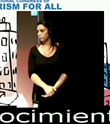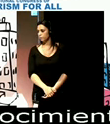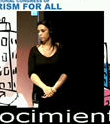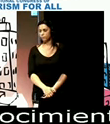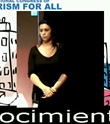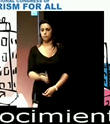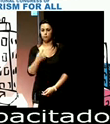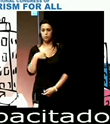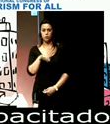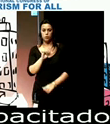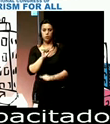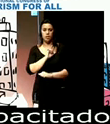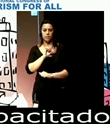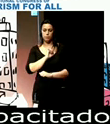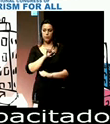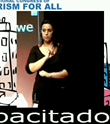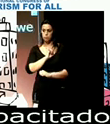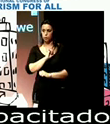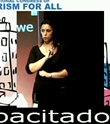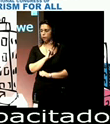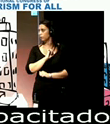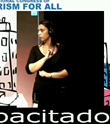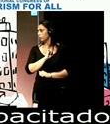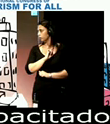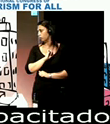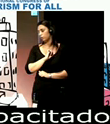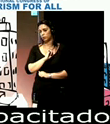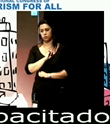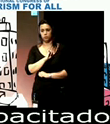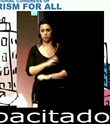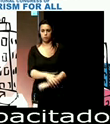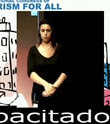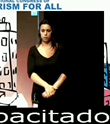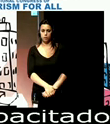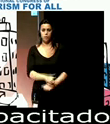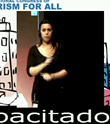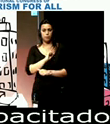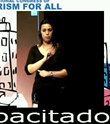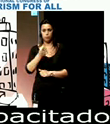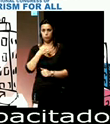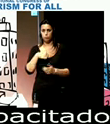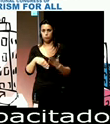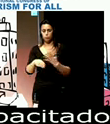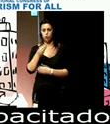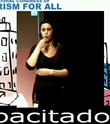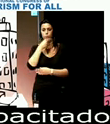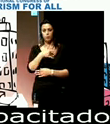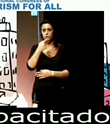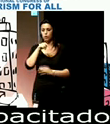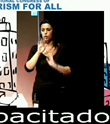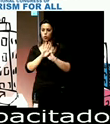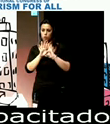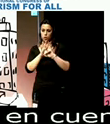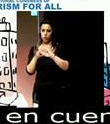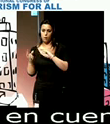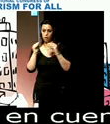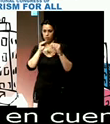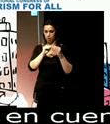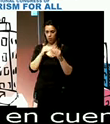your okay to continue with our adaptation and development on that sector. Second